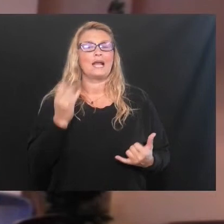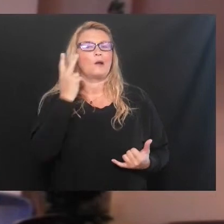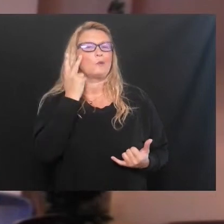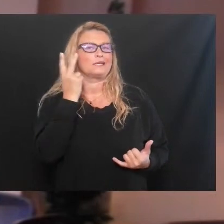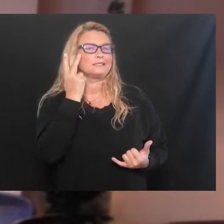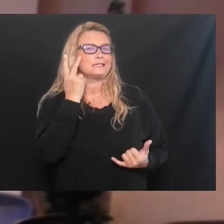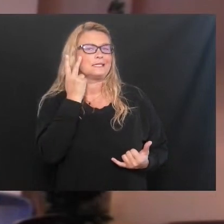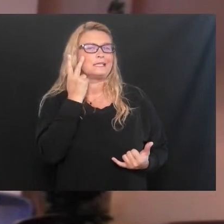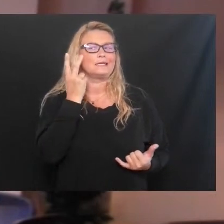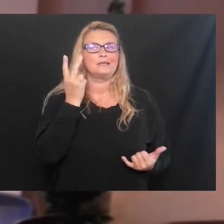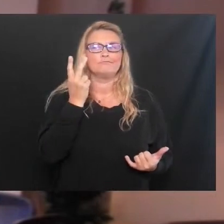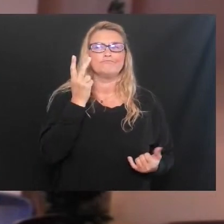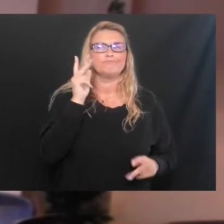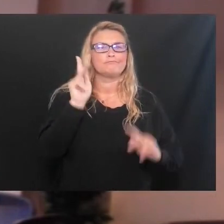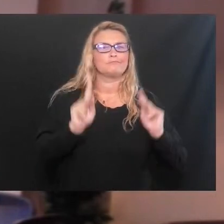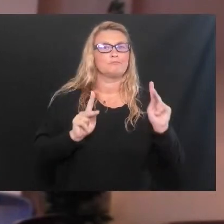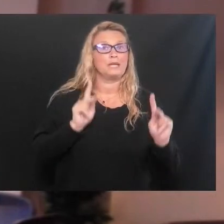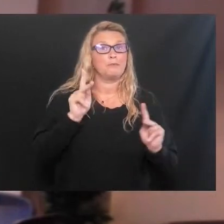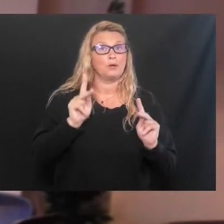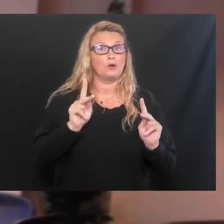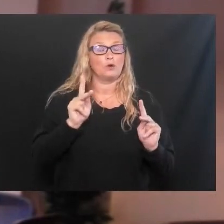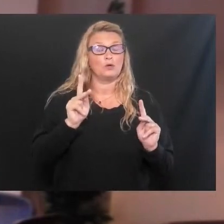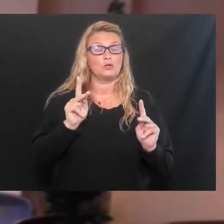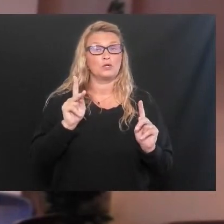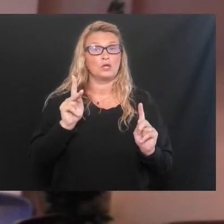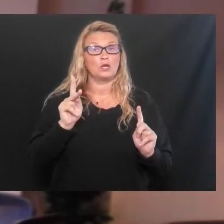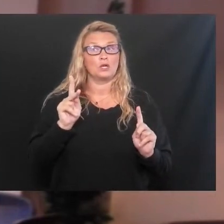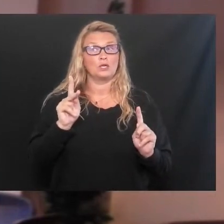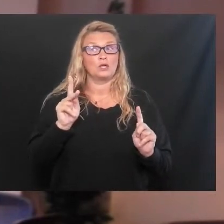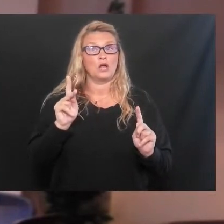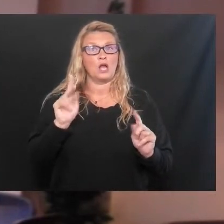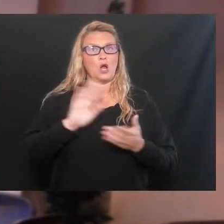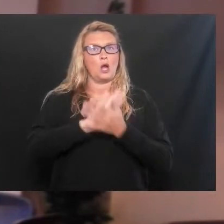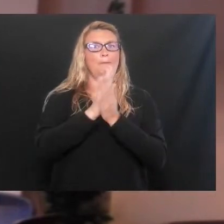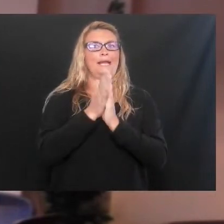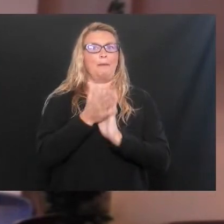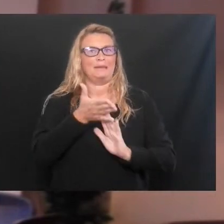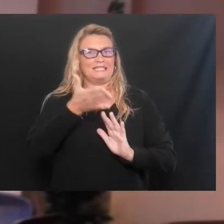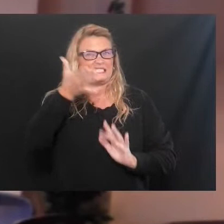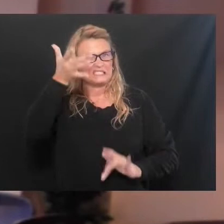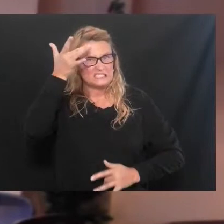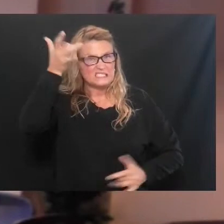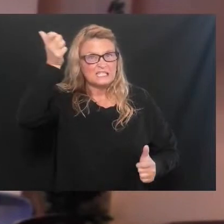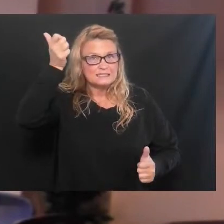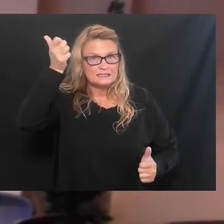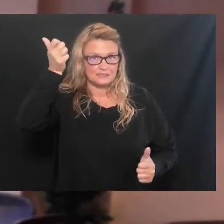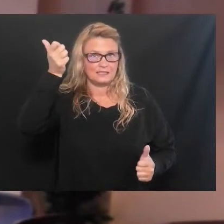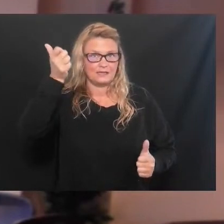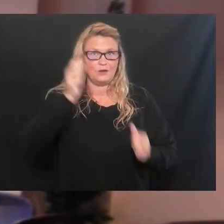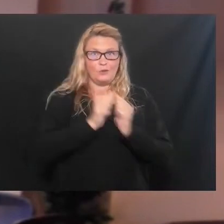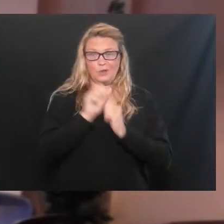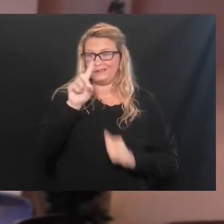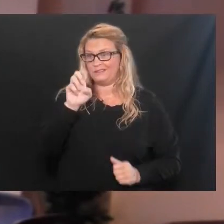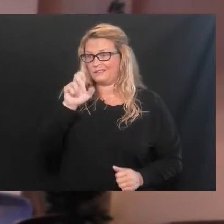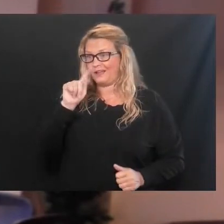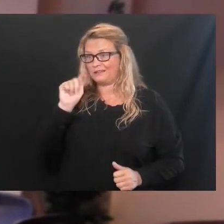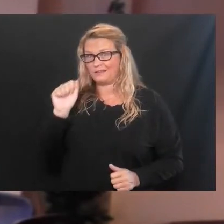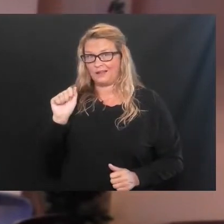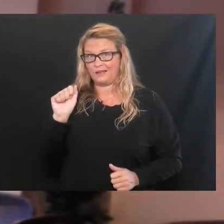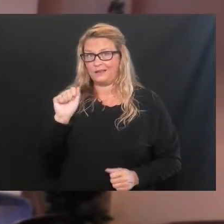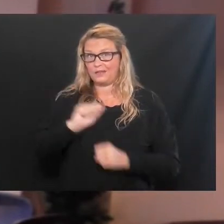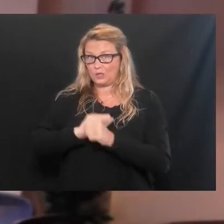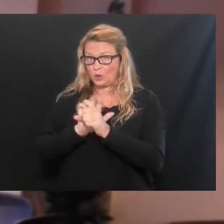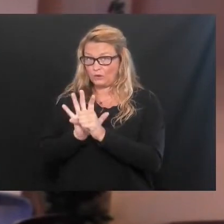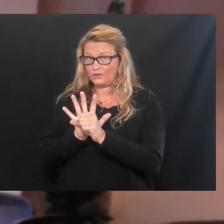that still people that are getting the sickest with the Delta variant of COVID-19, which now